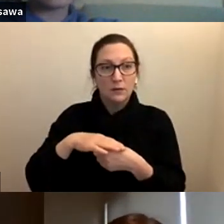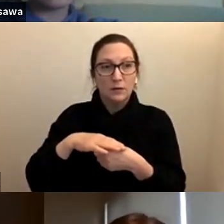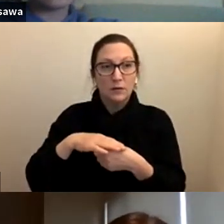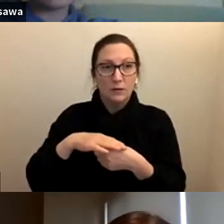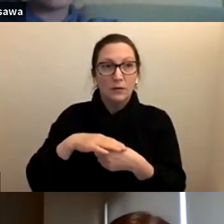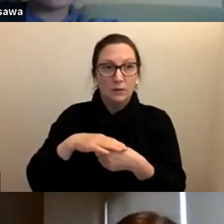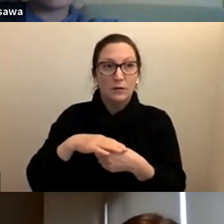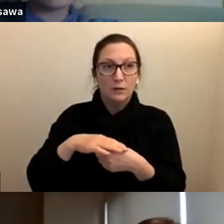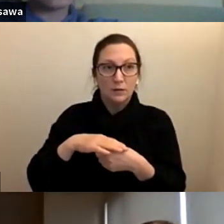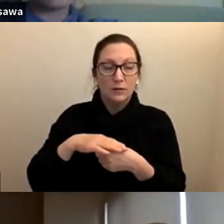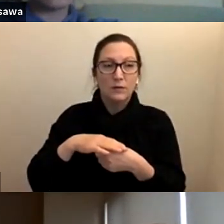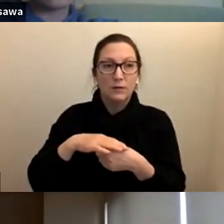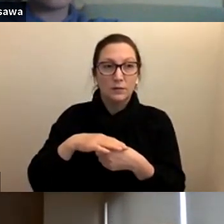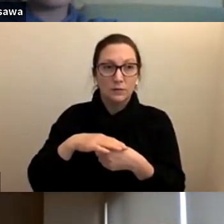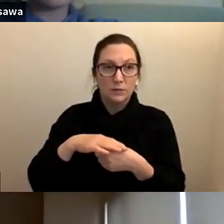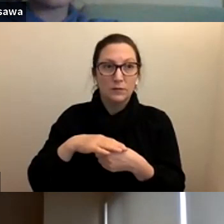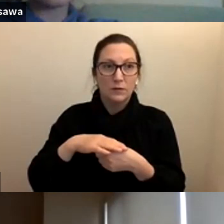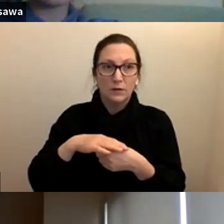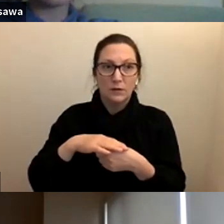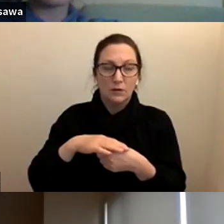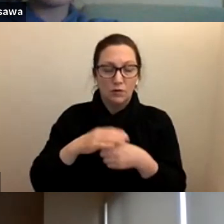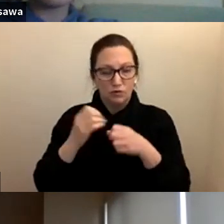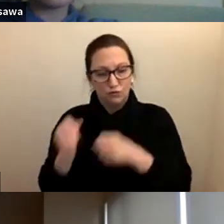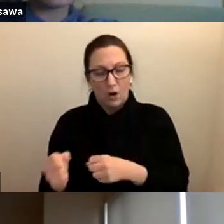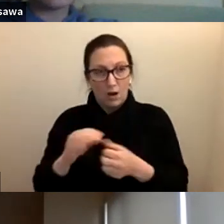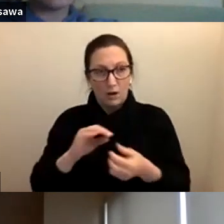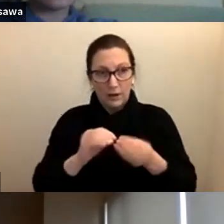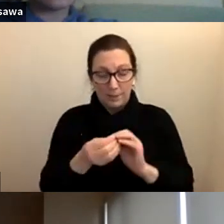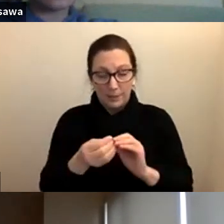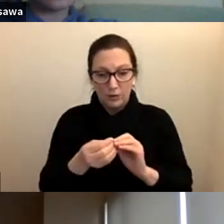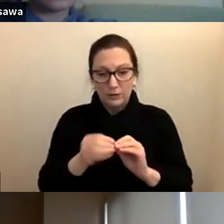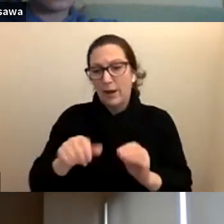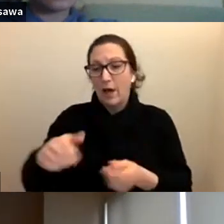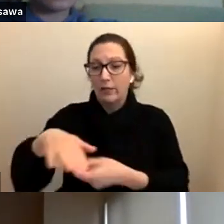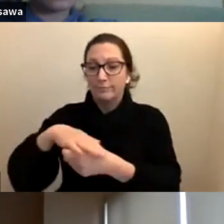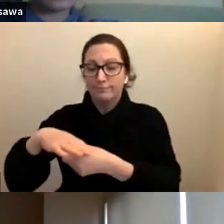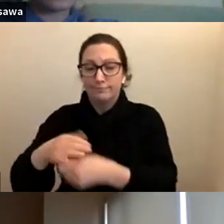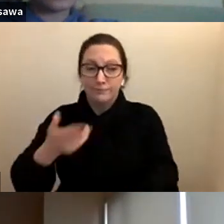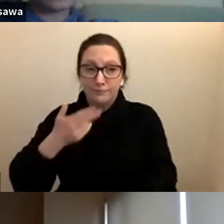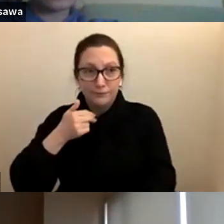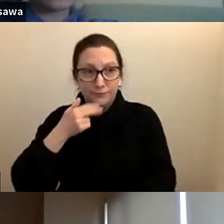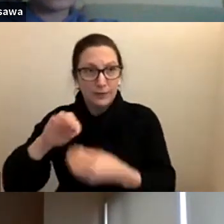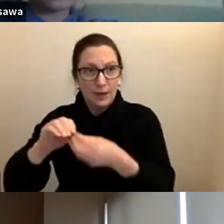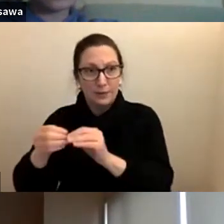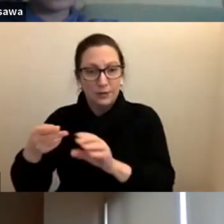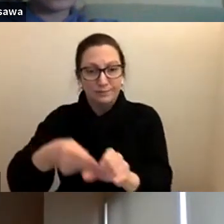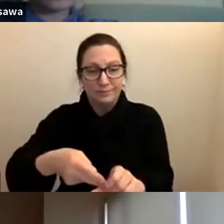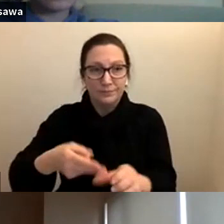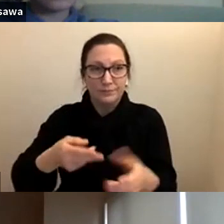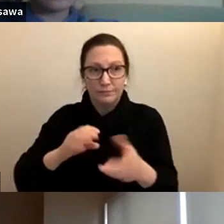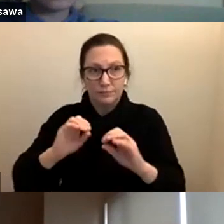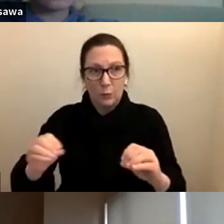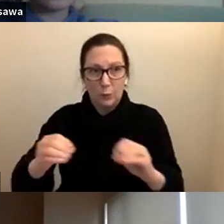were overwhelmingly represented, while other neighborhoods were not represented at all.